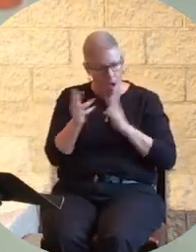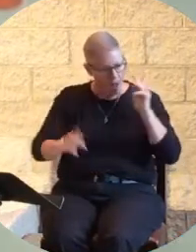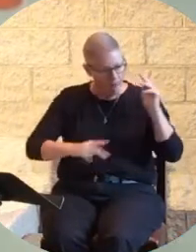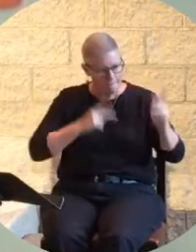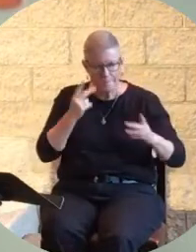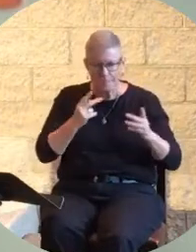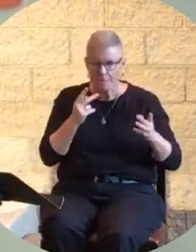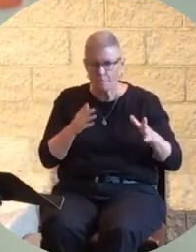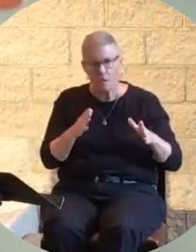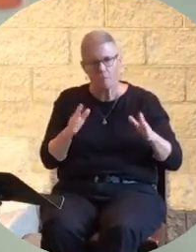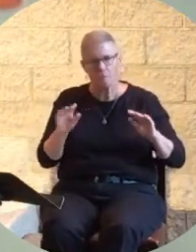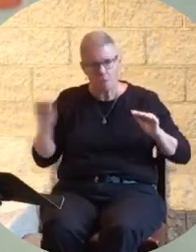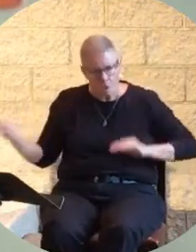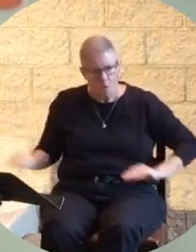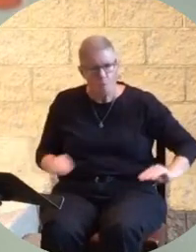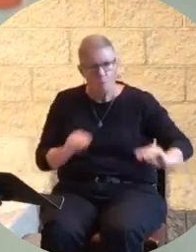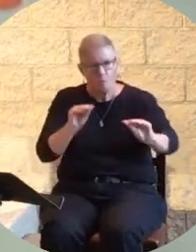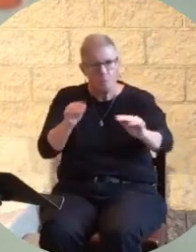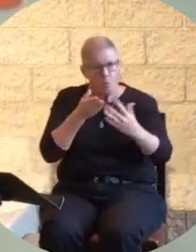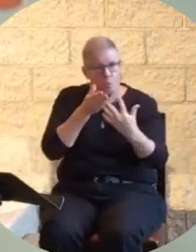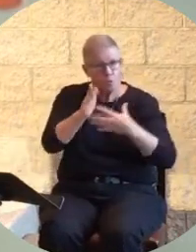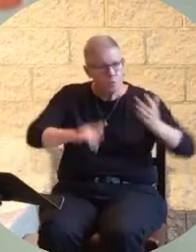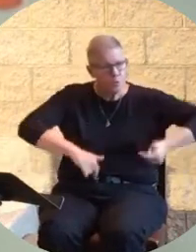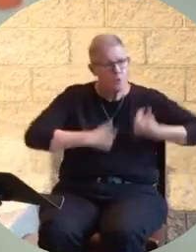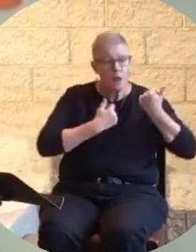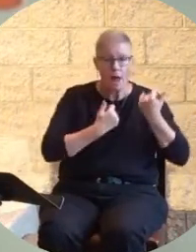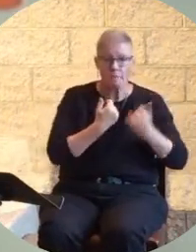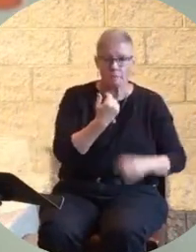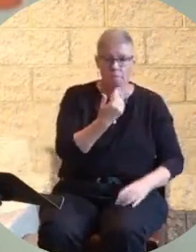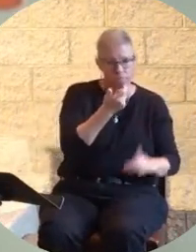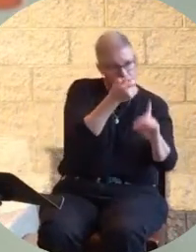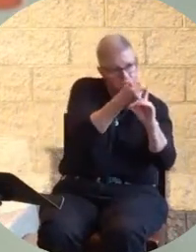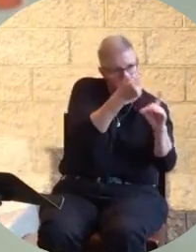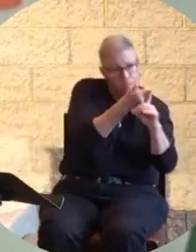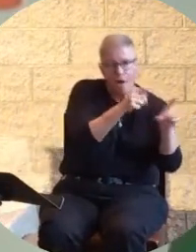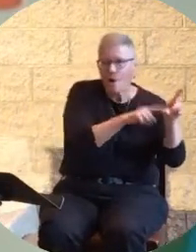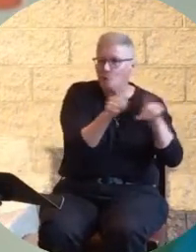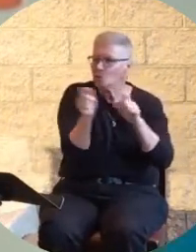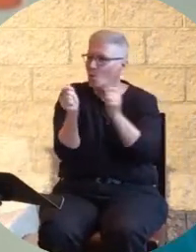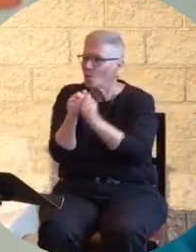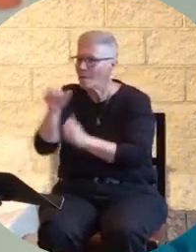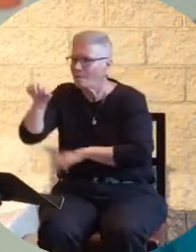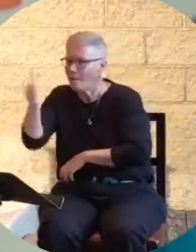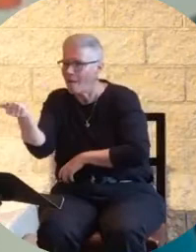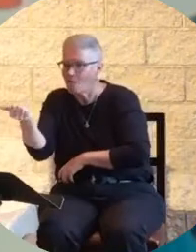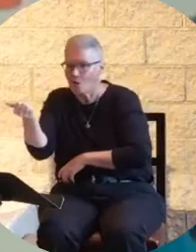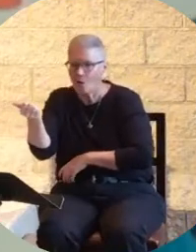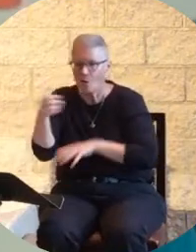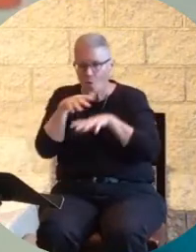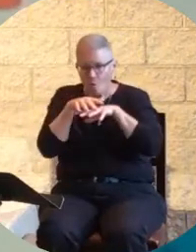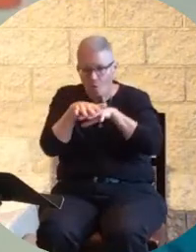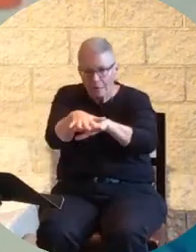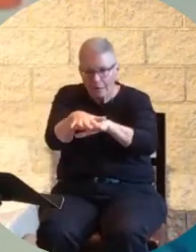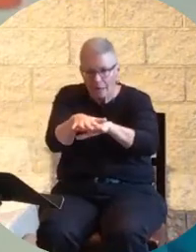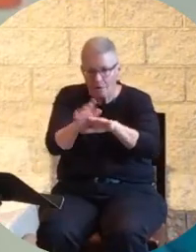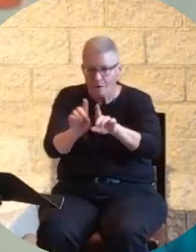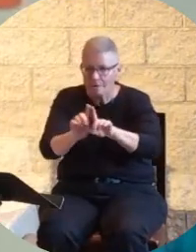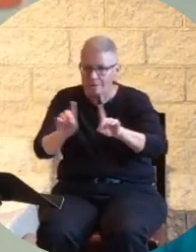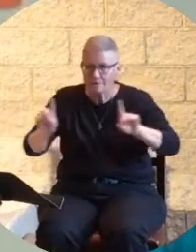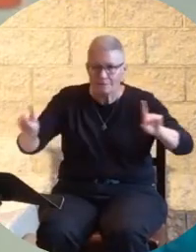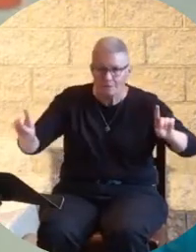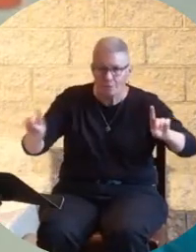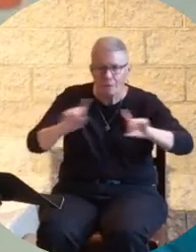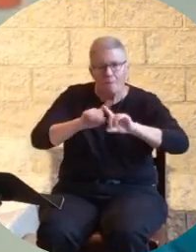individually and with others, woven together, separate yet interconnected, like the